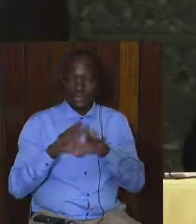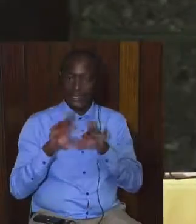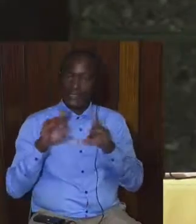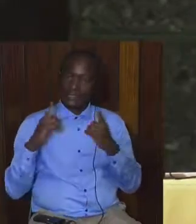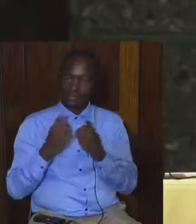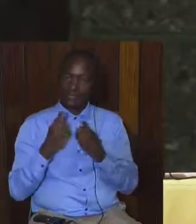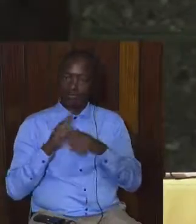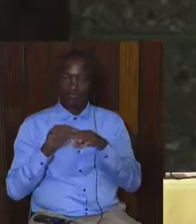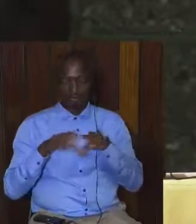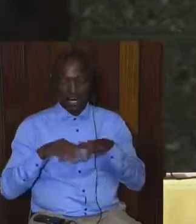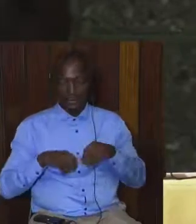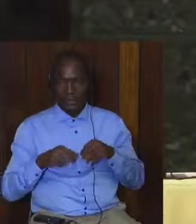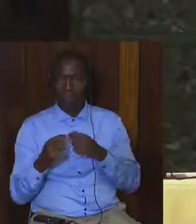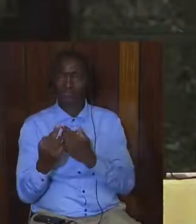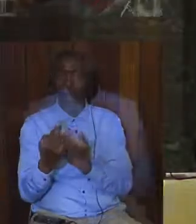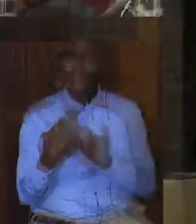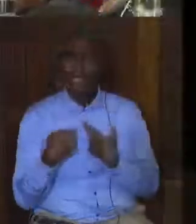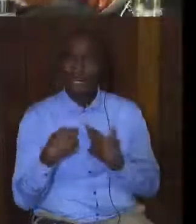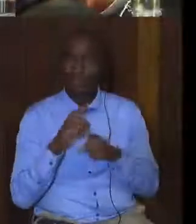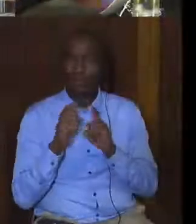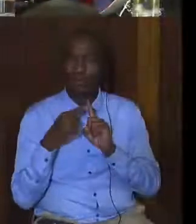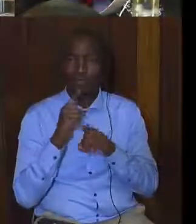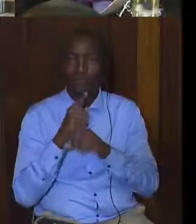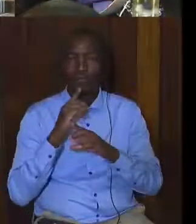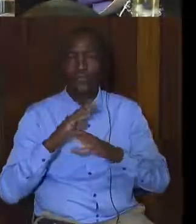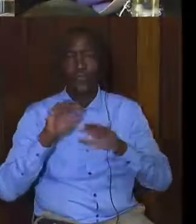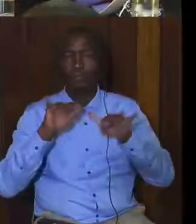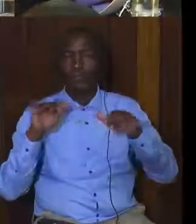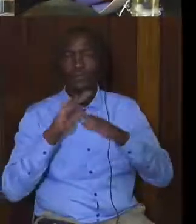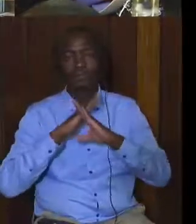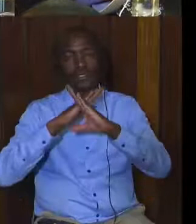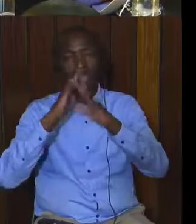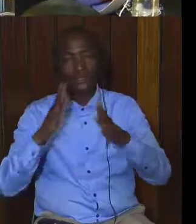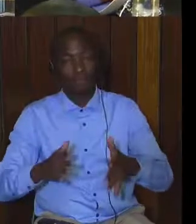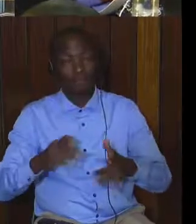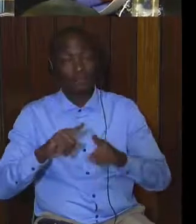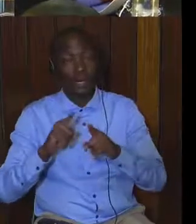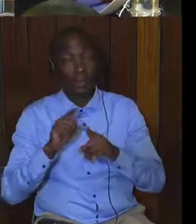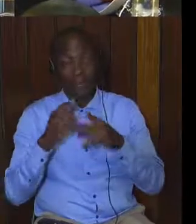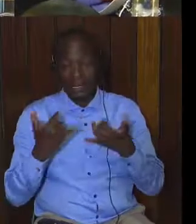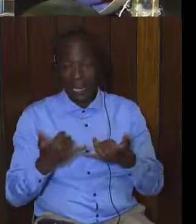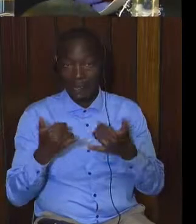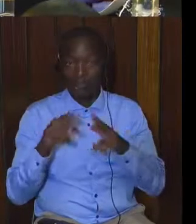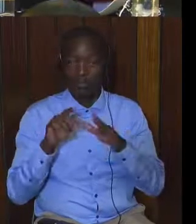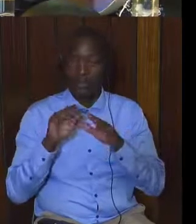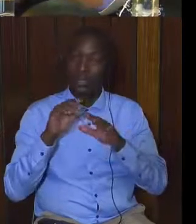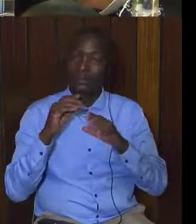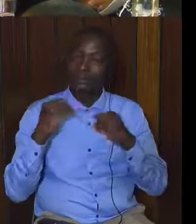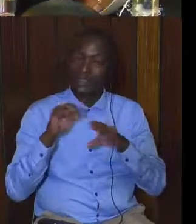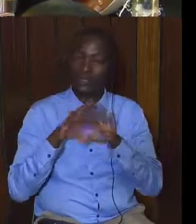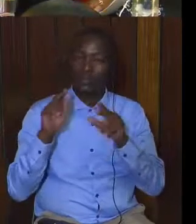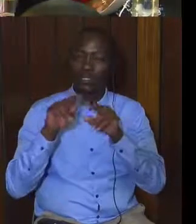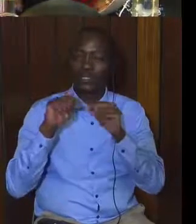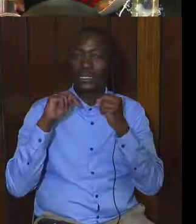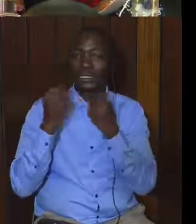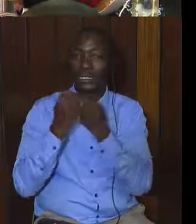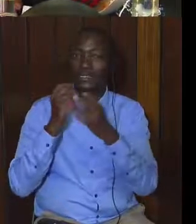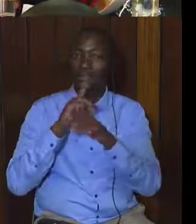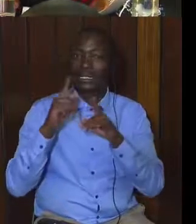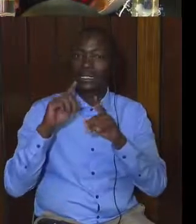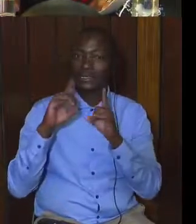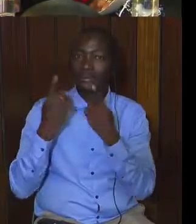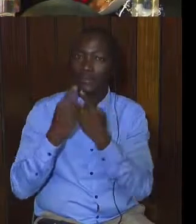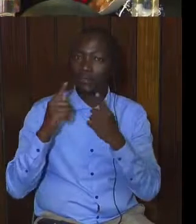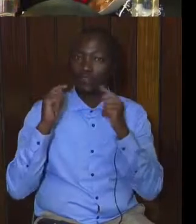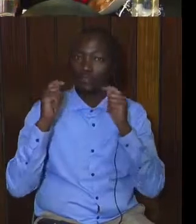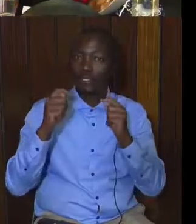and acknowledged the report from the Public Protector, but at the same time we are busy with the National Department of Transport to have engagements with